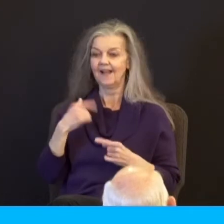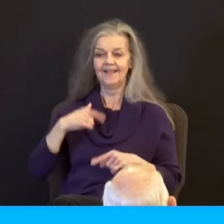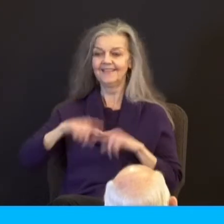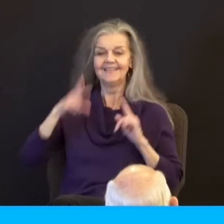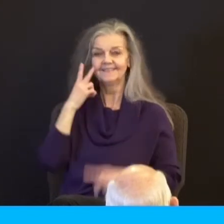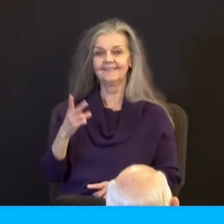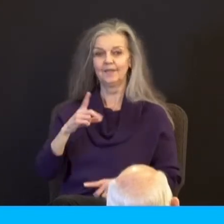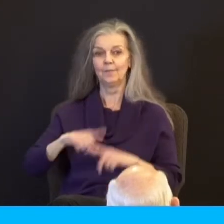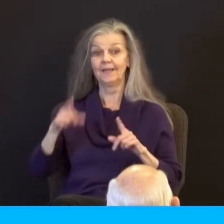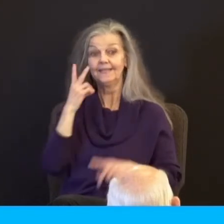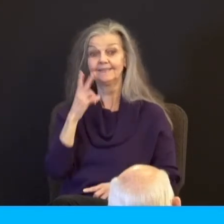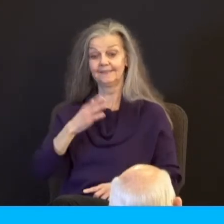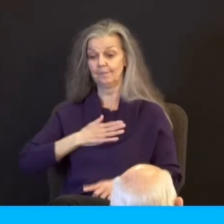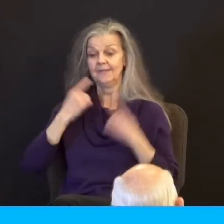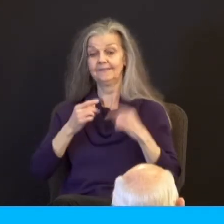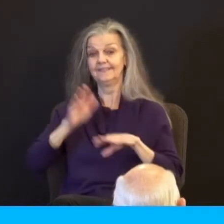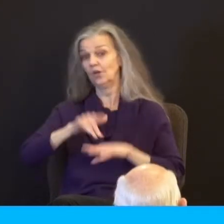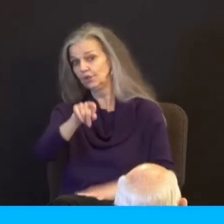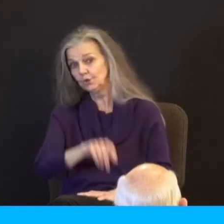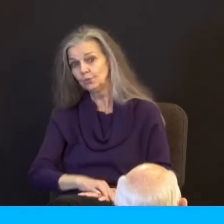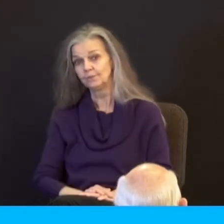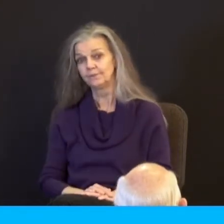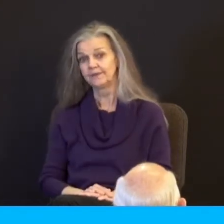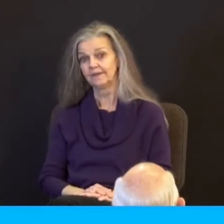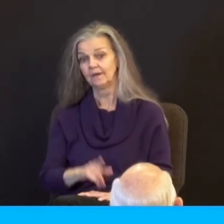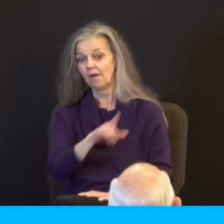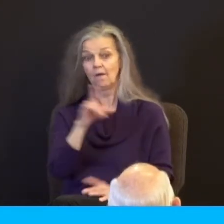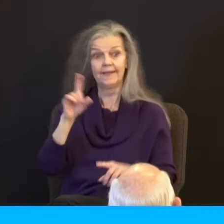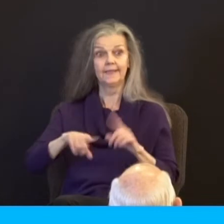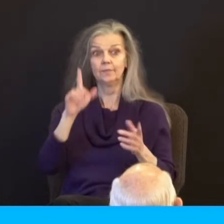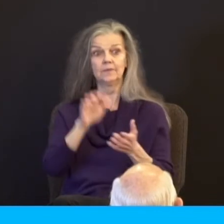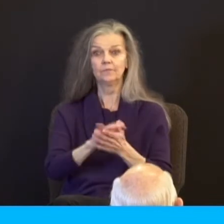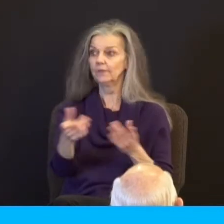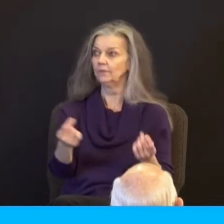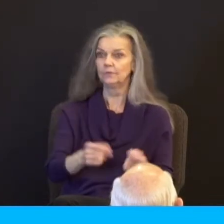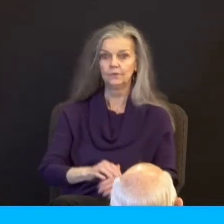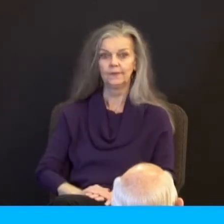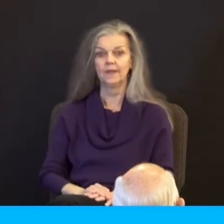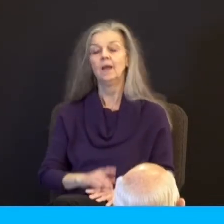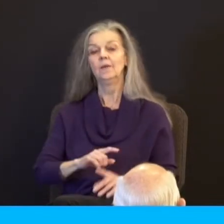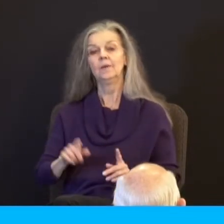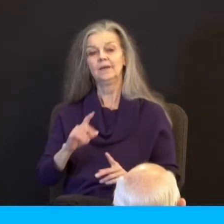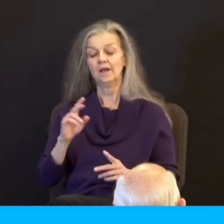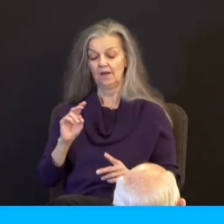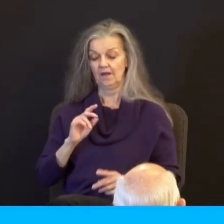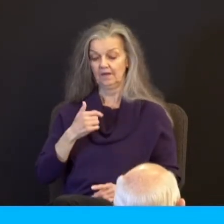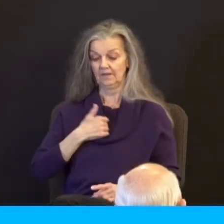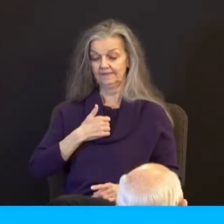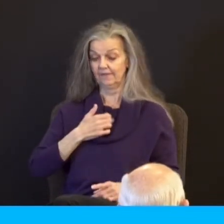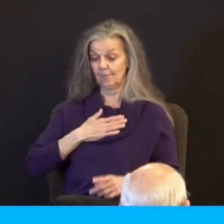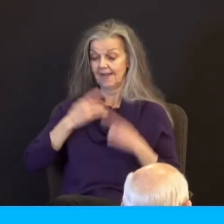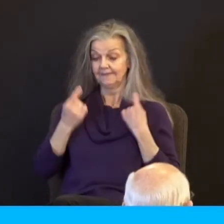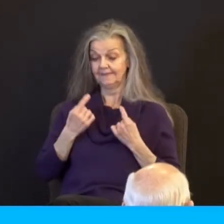Why is it my failure but on you, it's like, oh, I can't believe it. Why is it when we see our same sin, behavior, whatever,